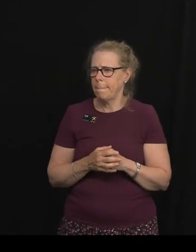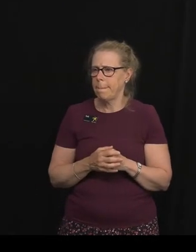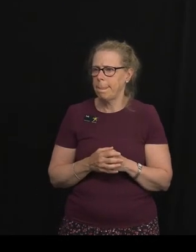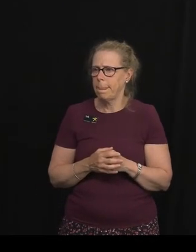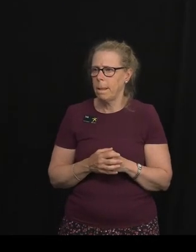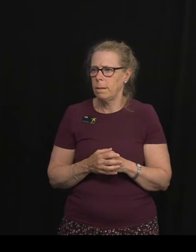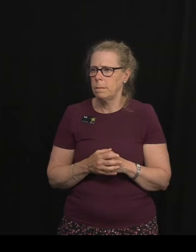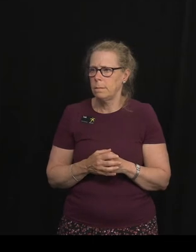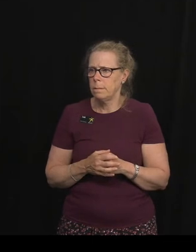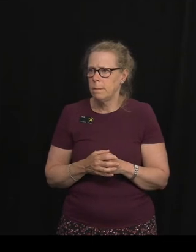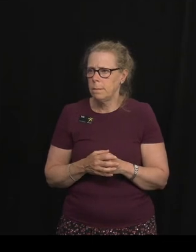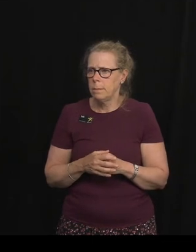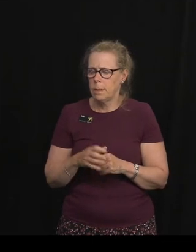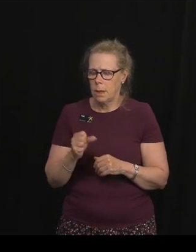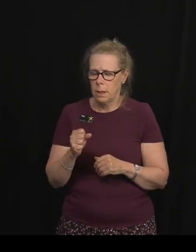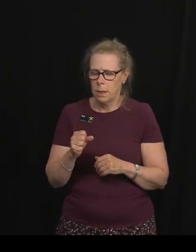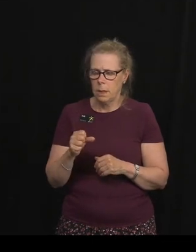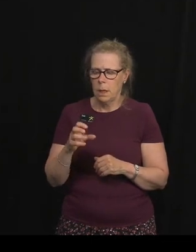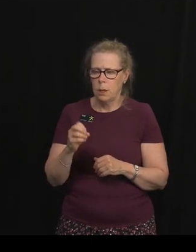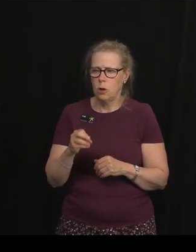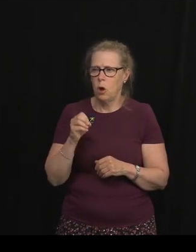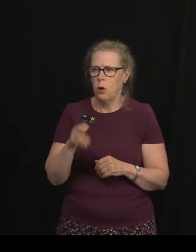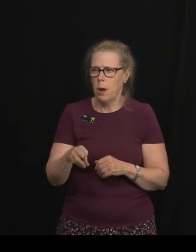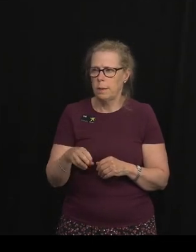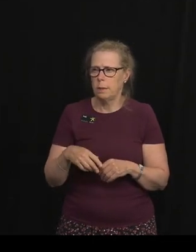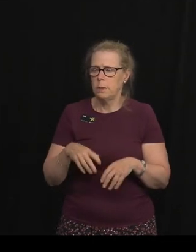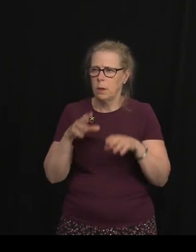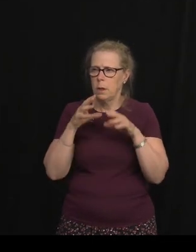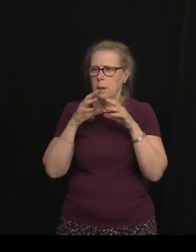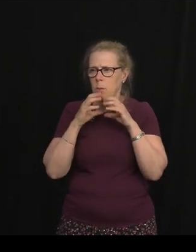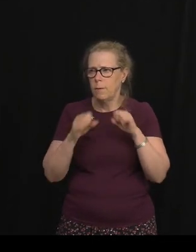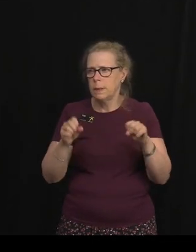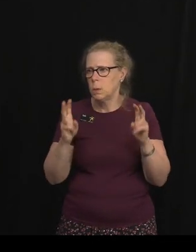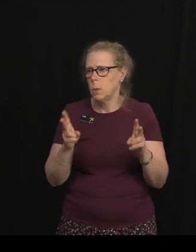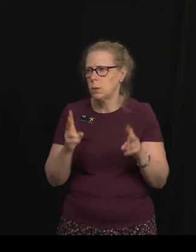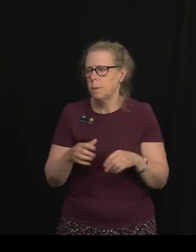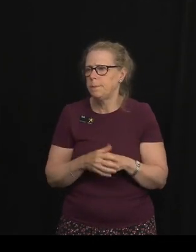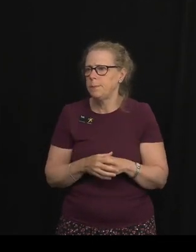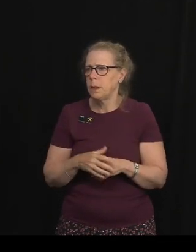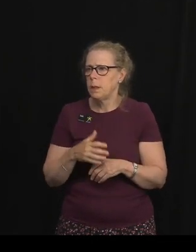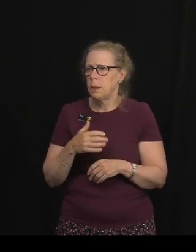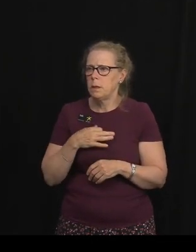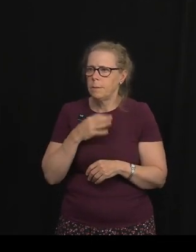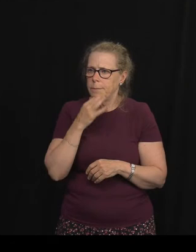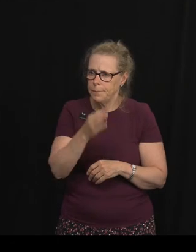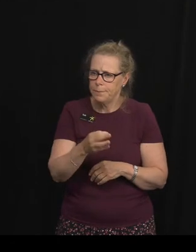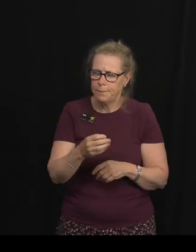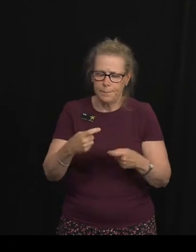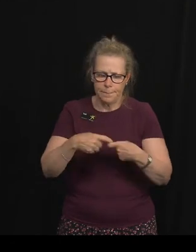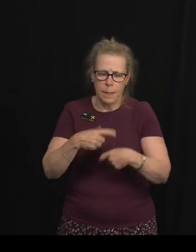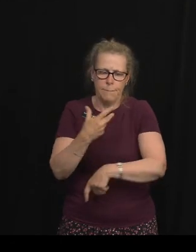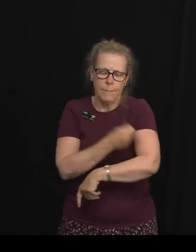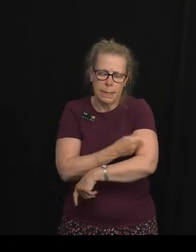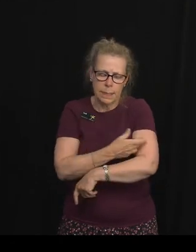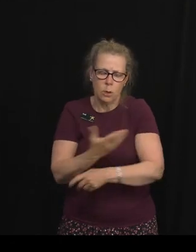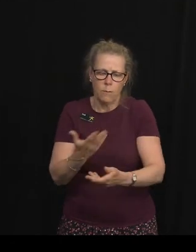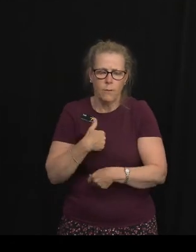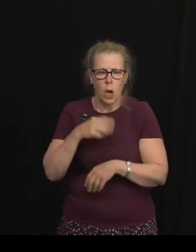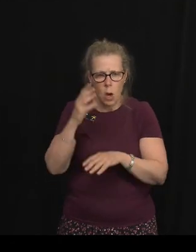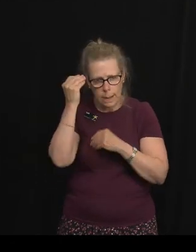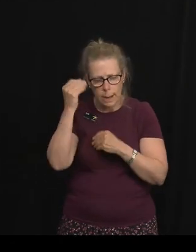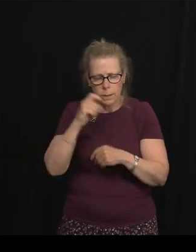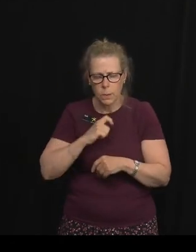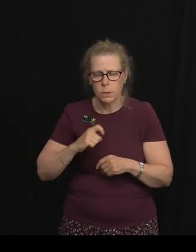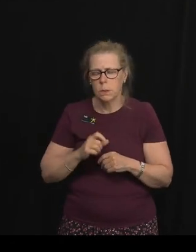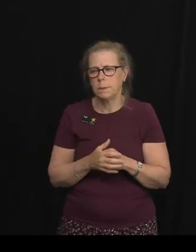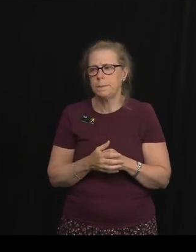Okay, thank you. My name is Göran Karlsson, professor of applied ethics. And my question is concerns vaccines and what we have learned. I mean,